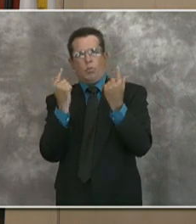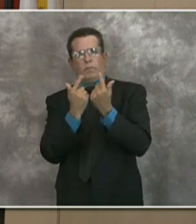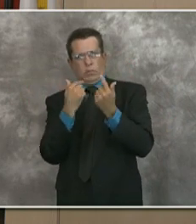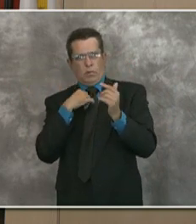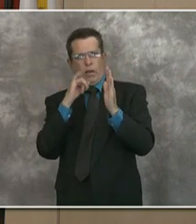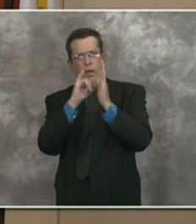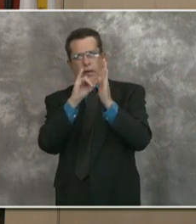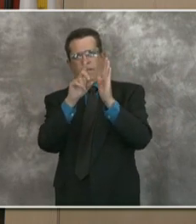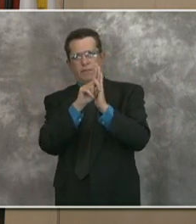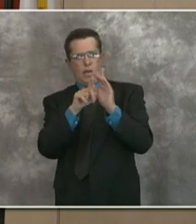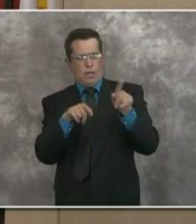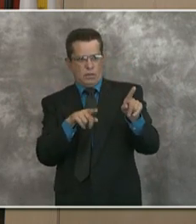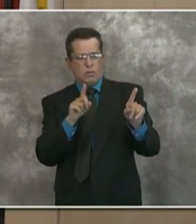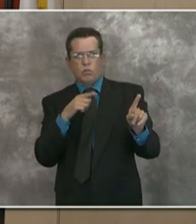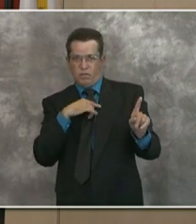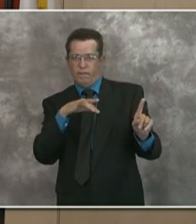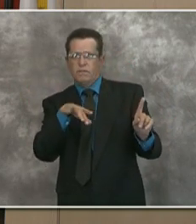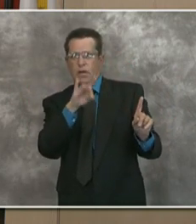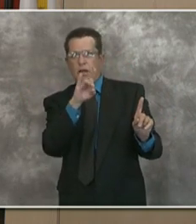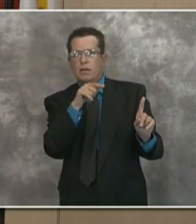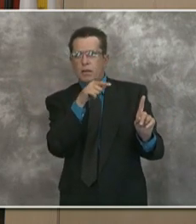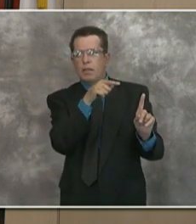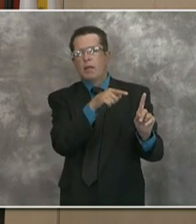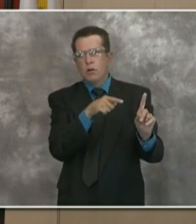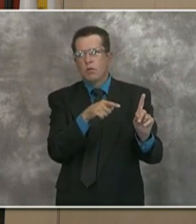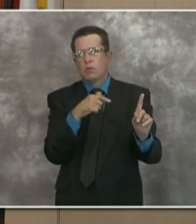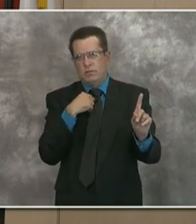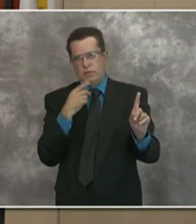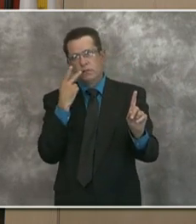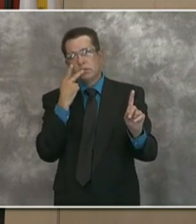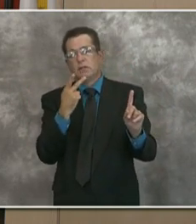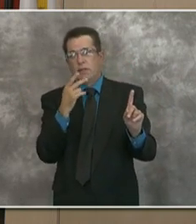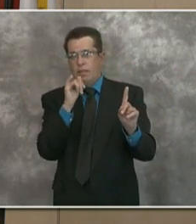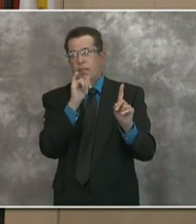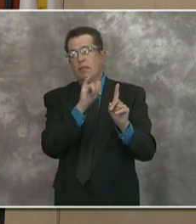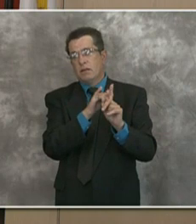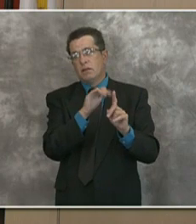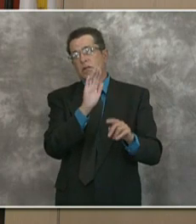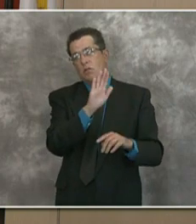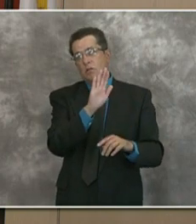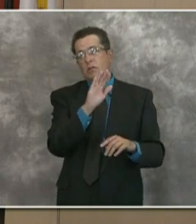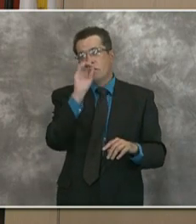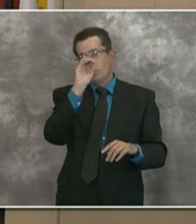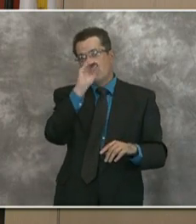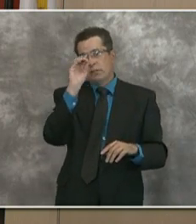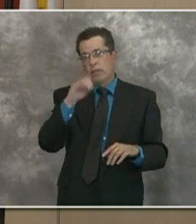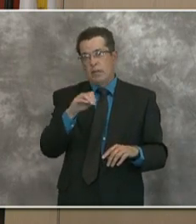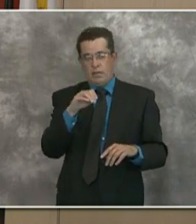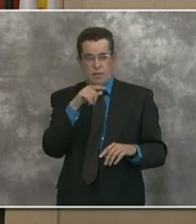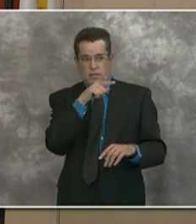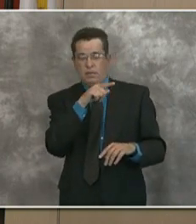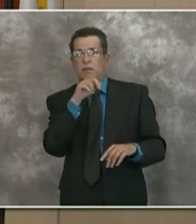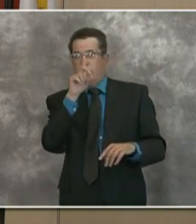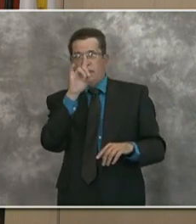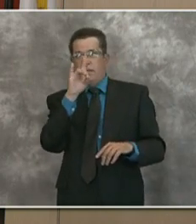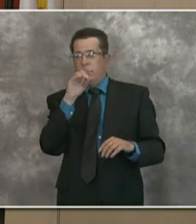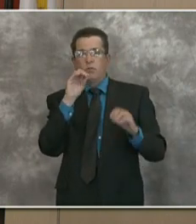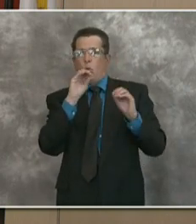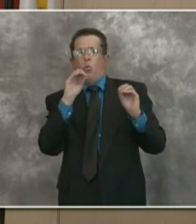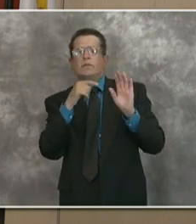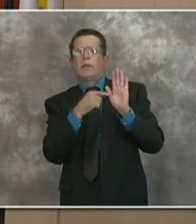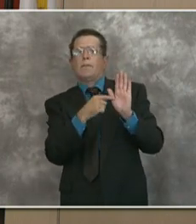identified, or where it has been identified, that a percentage of individuals were